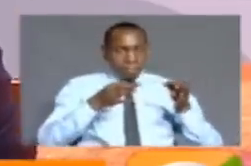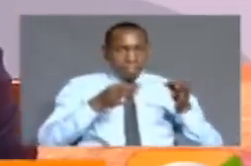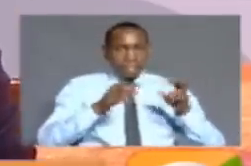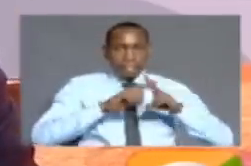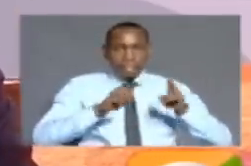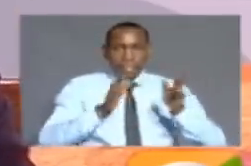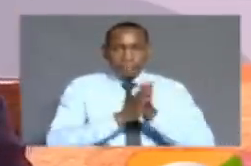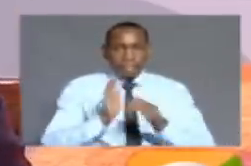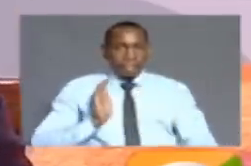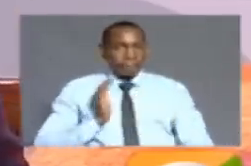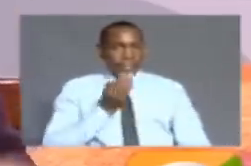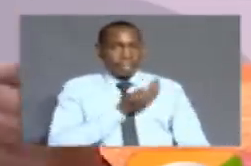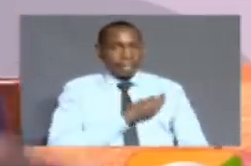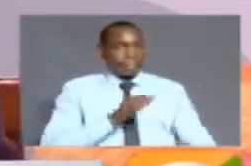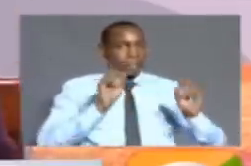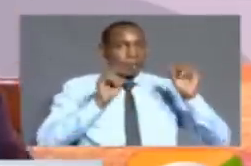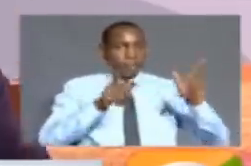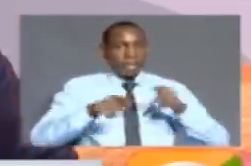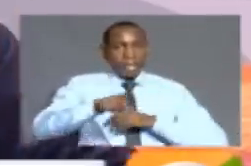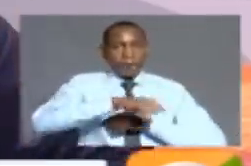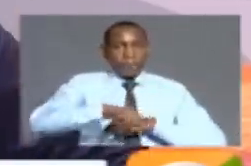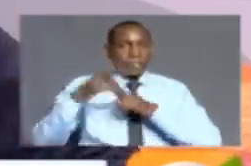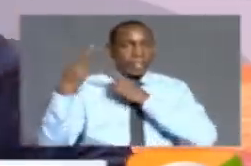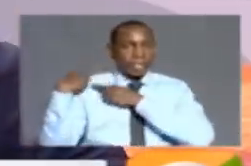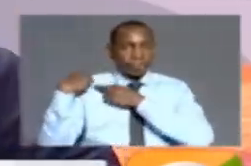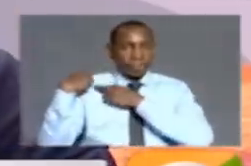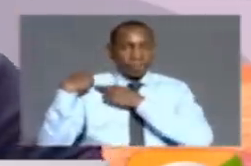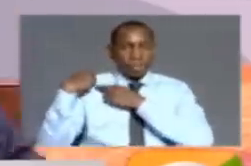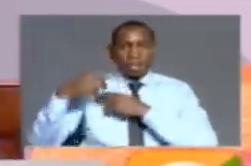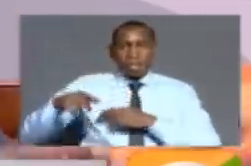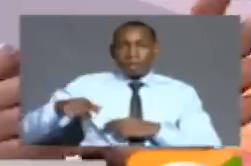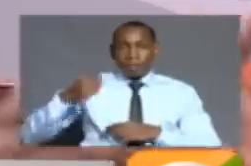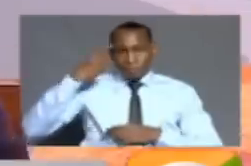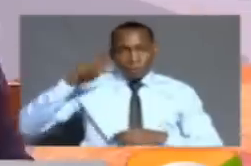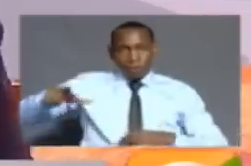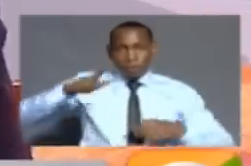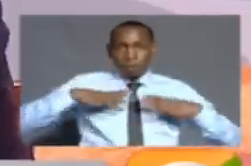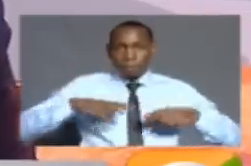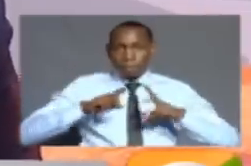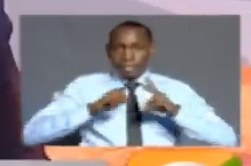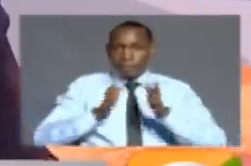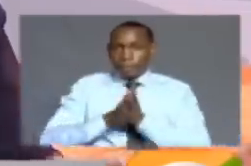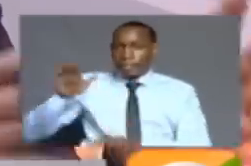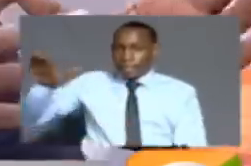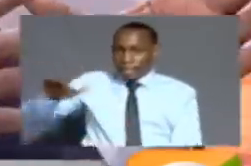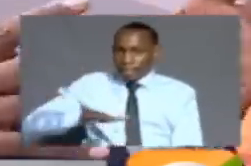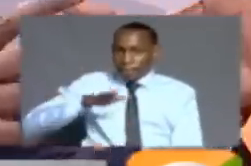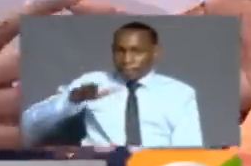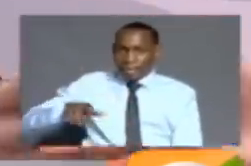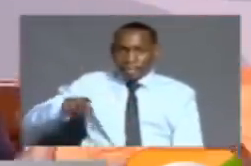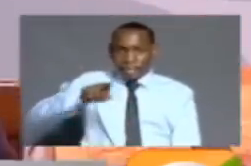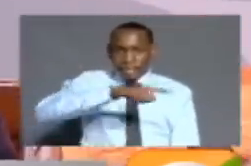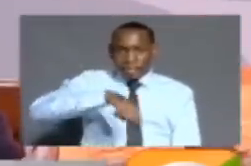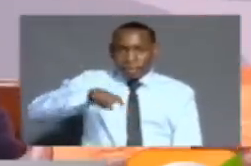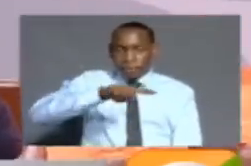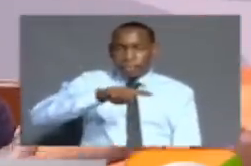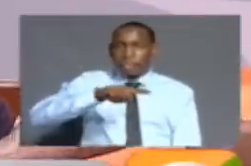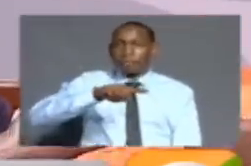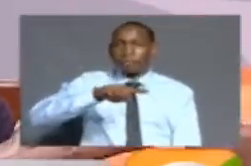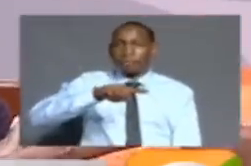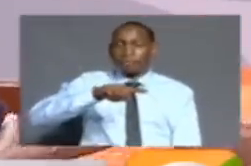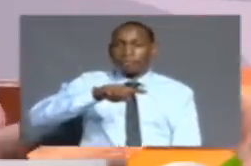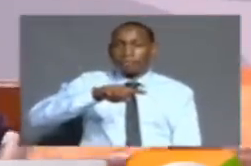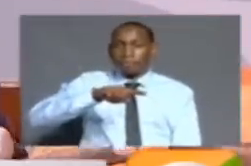us. Okay? Yeah. And we are accountable to Wanjiko. It starts with Parliament. We appropriate